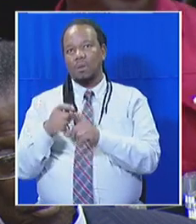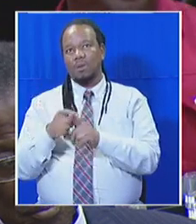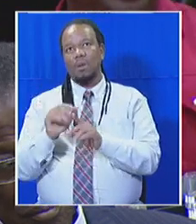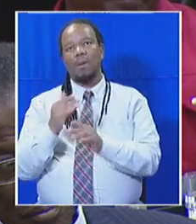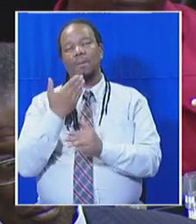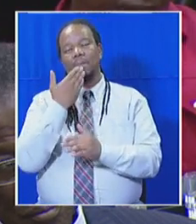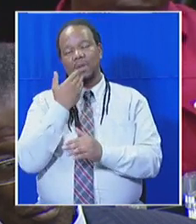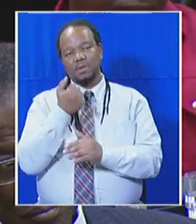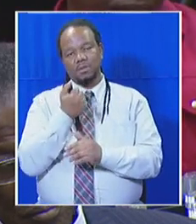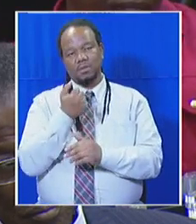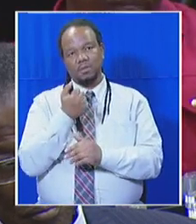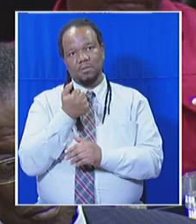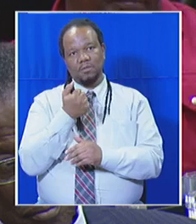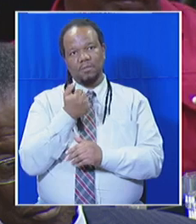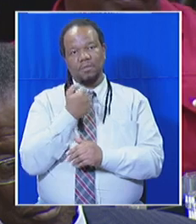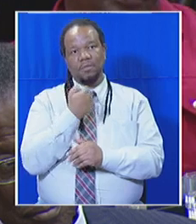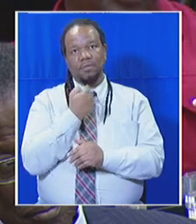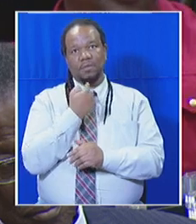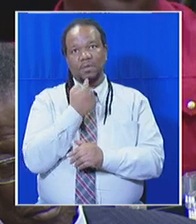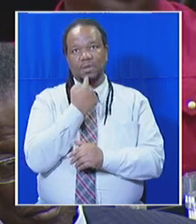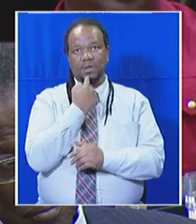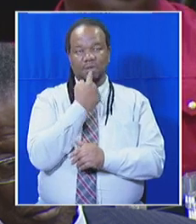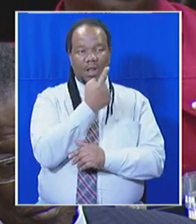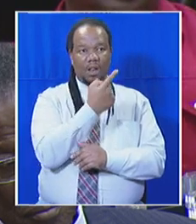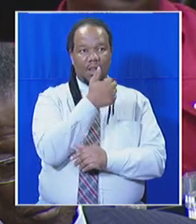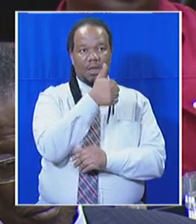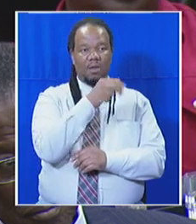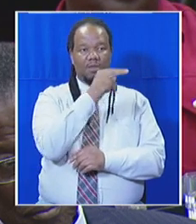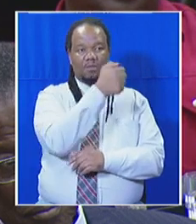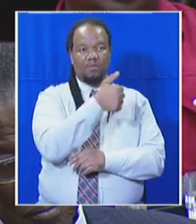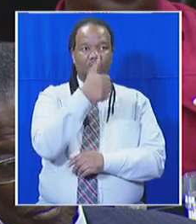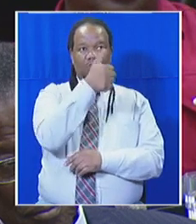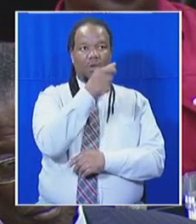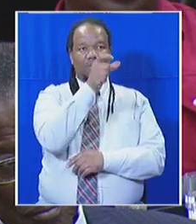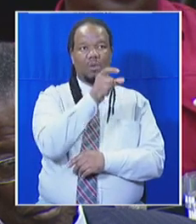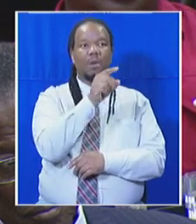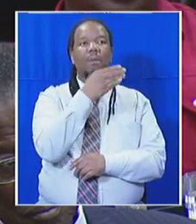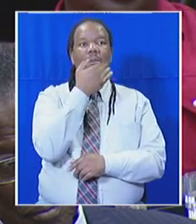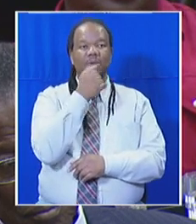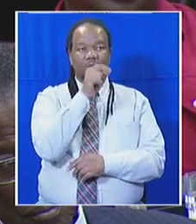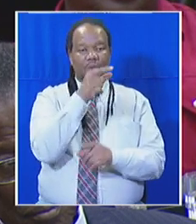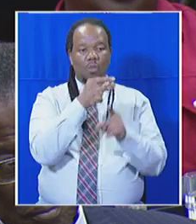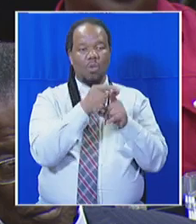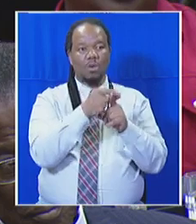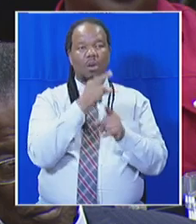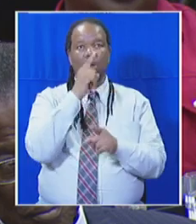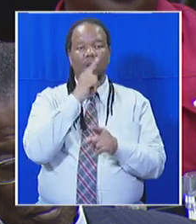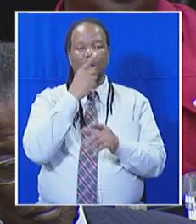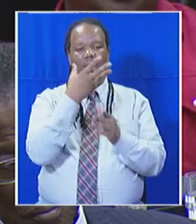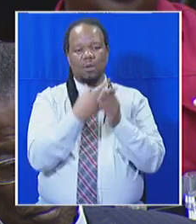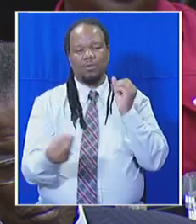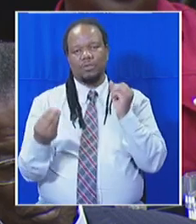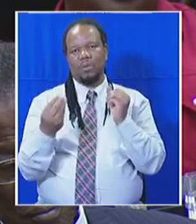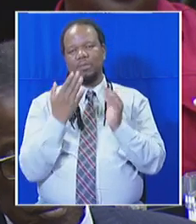instruct Honorable the chief whip Chivambo. of the ANC to withdraw the word, because you Okay. have done so with us